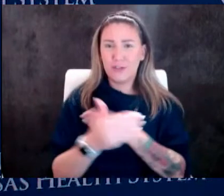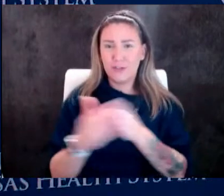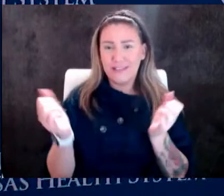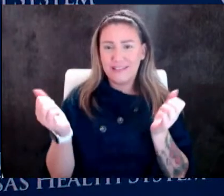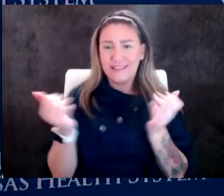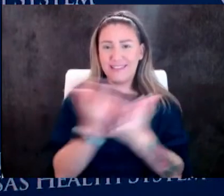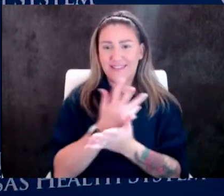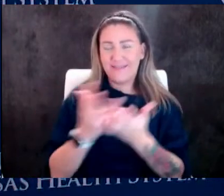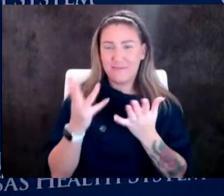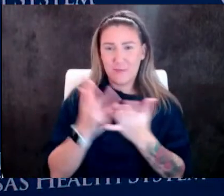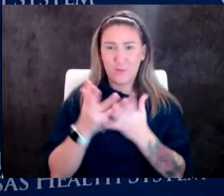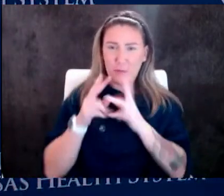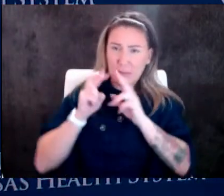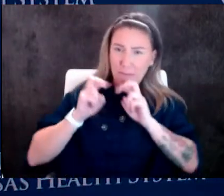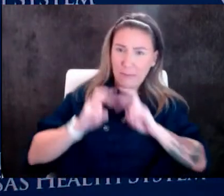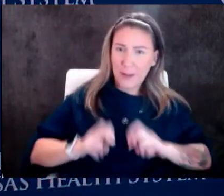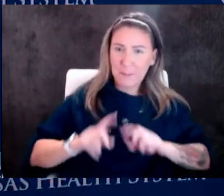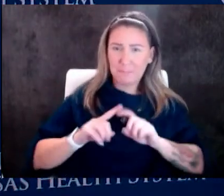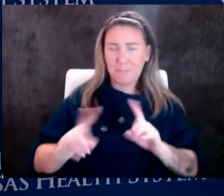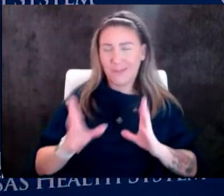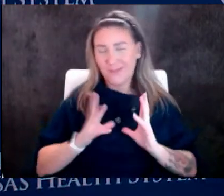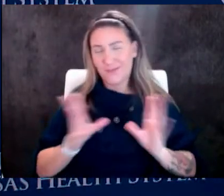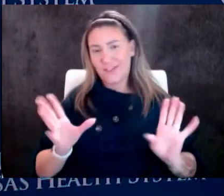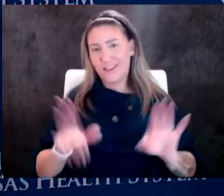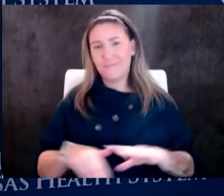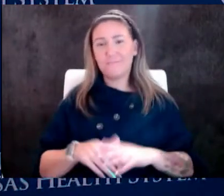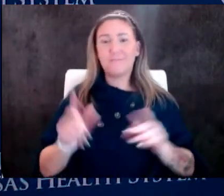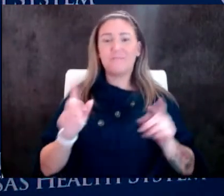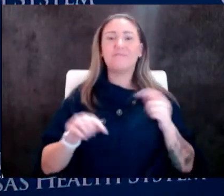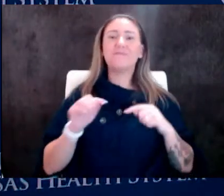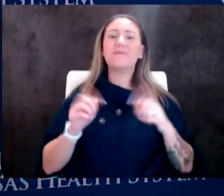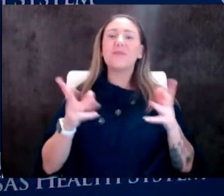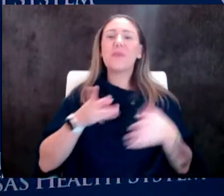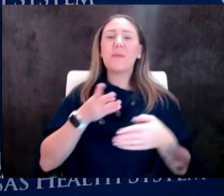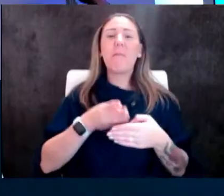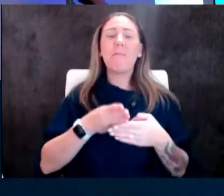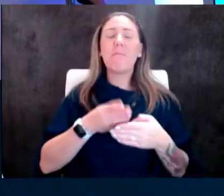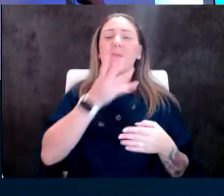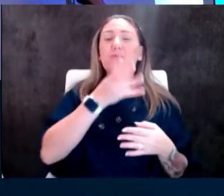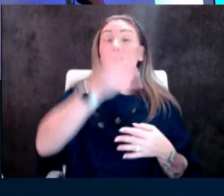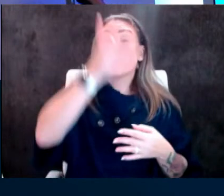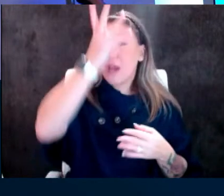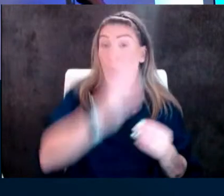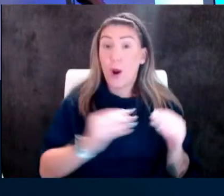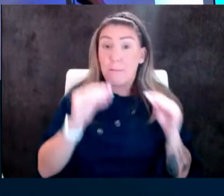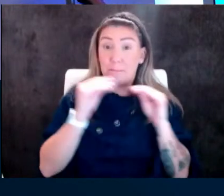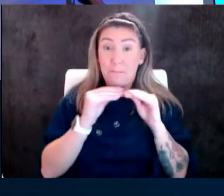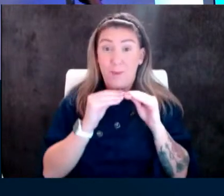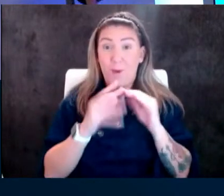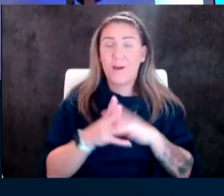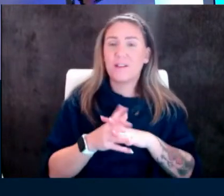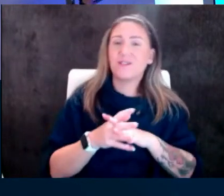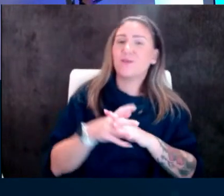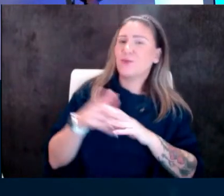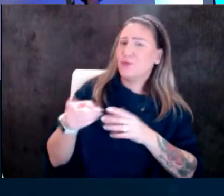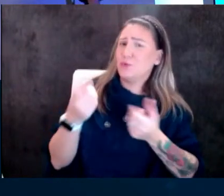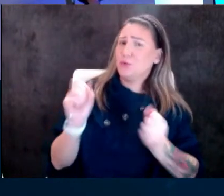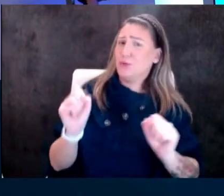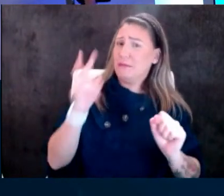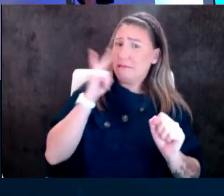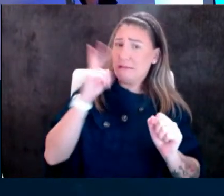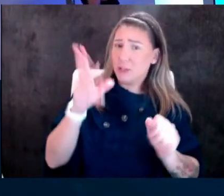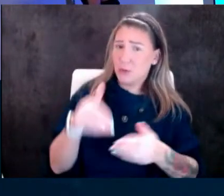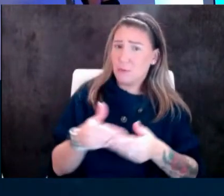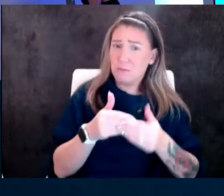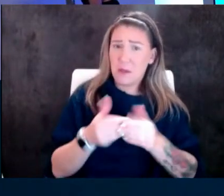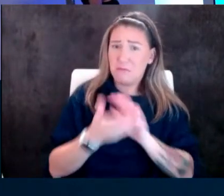it's... I think you're right. It goes back to what bothers the parent more, for sure. So really, you were trying to see if your baby could turn into a burrito